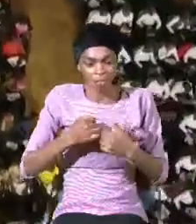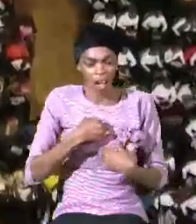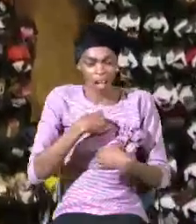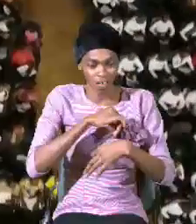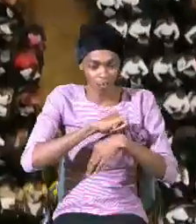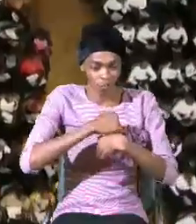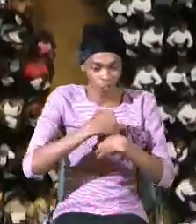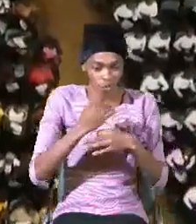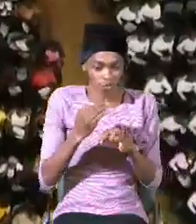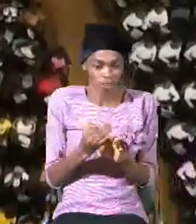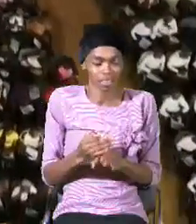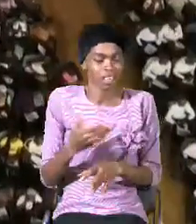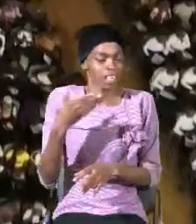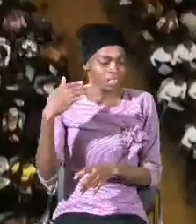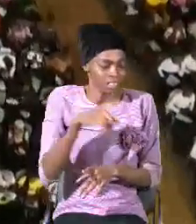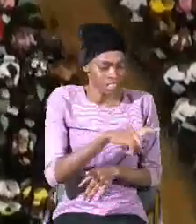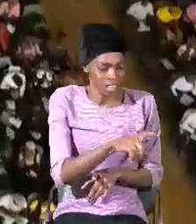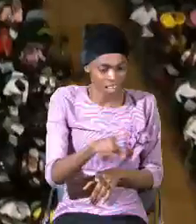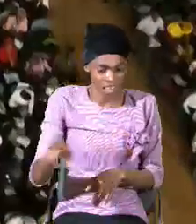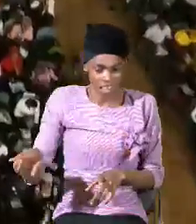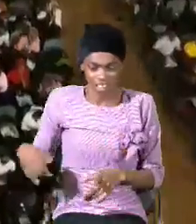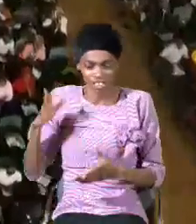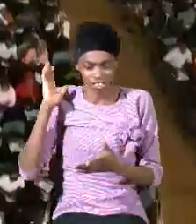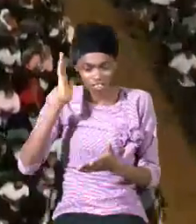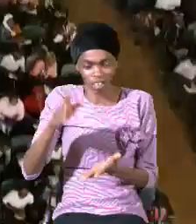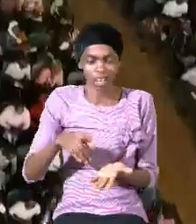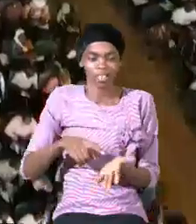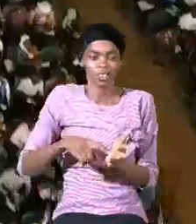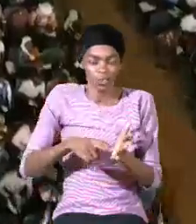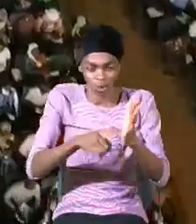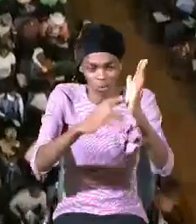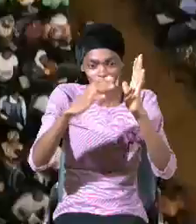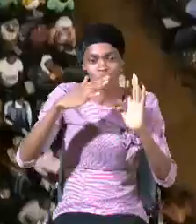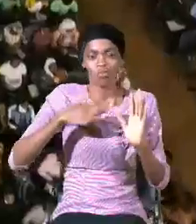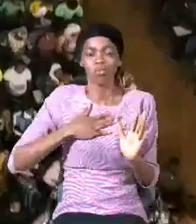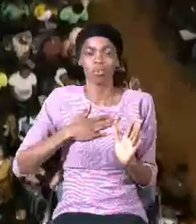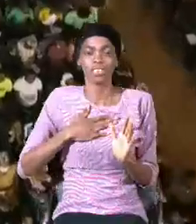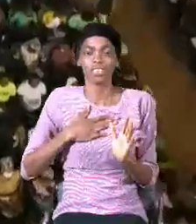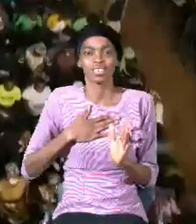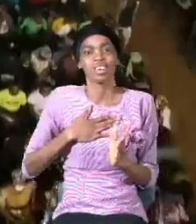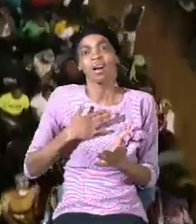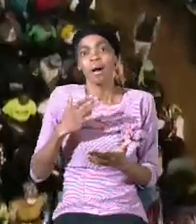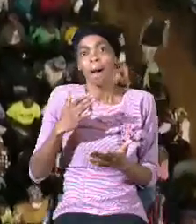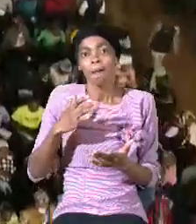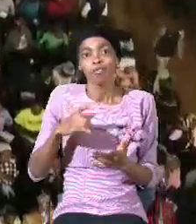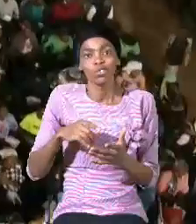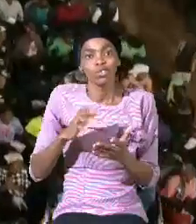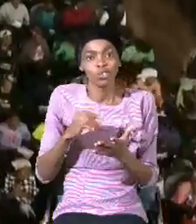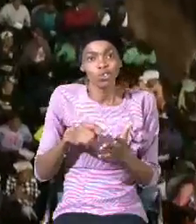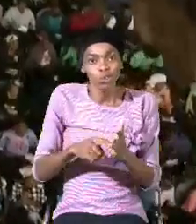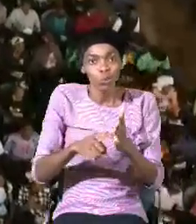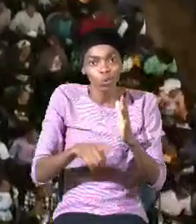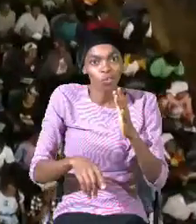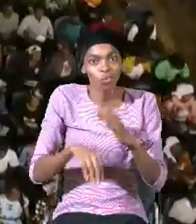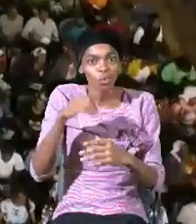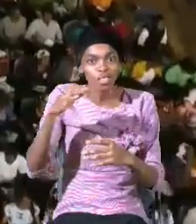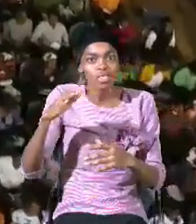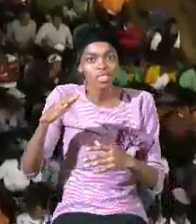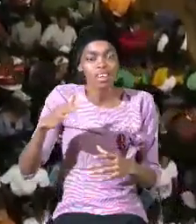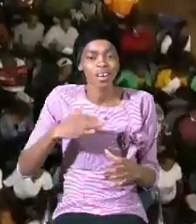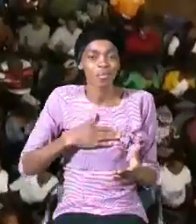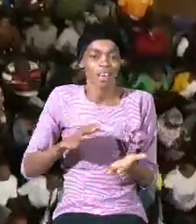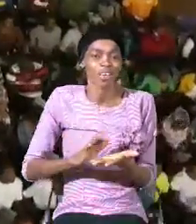They shall show forth my praise. Amen. Are you part of the people? Yes. Or are